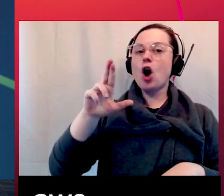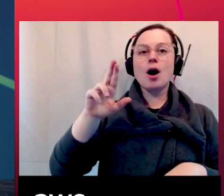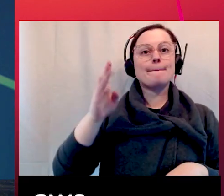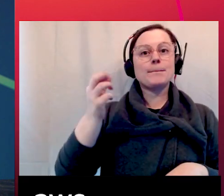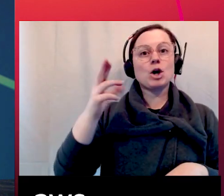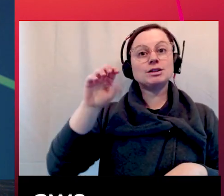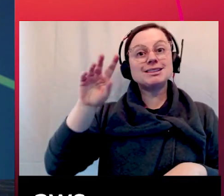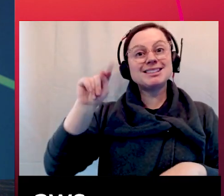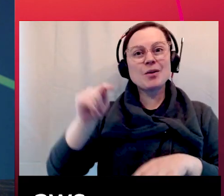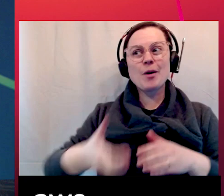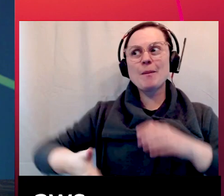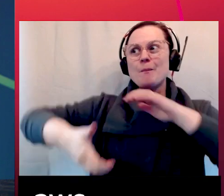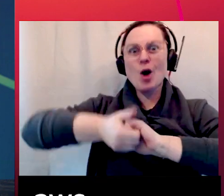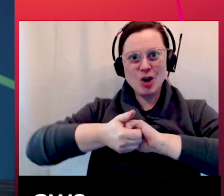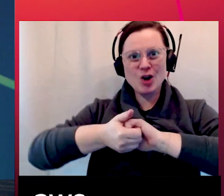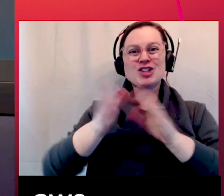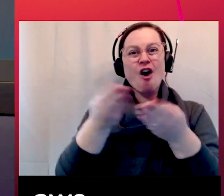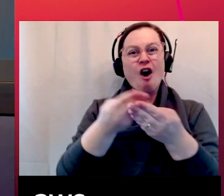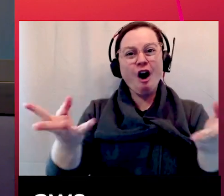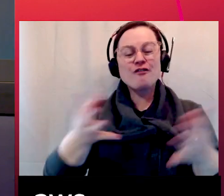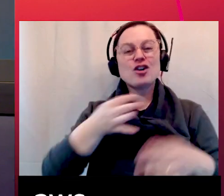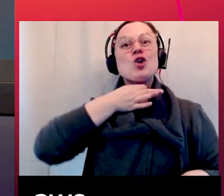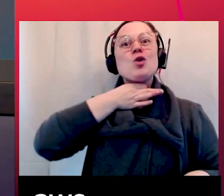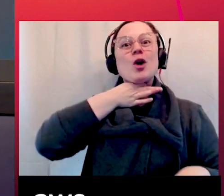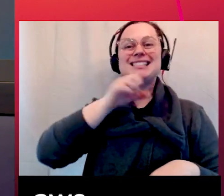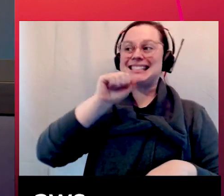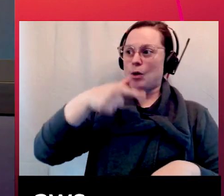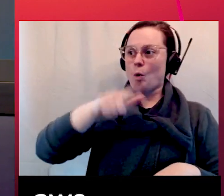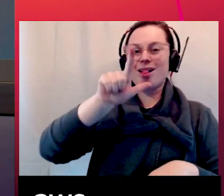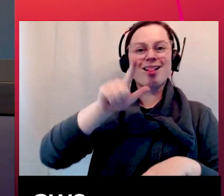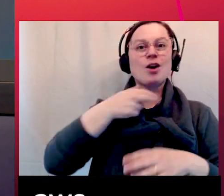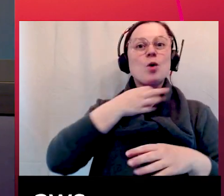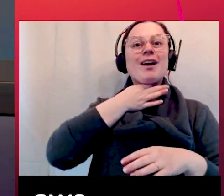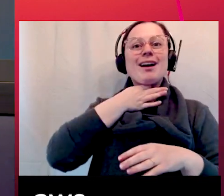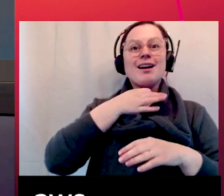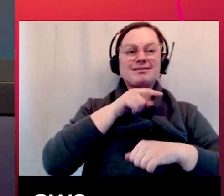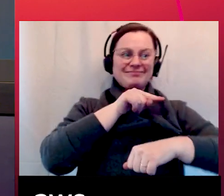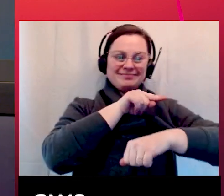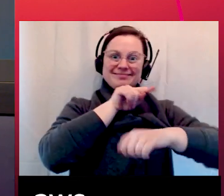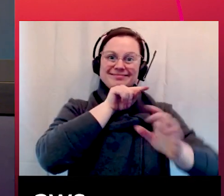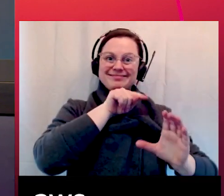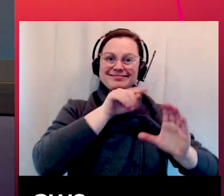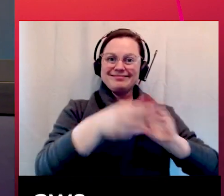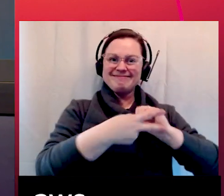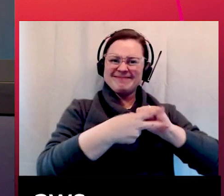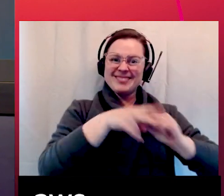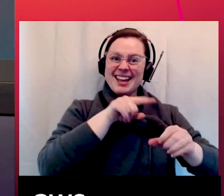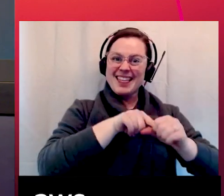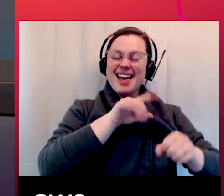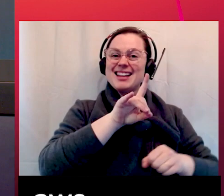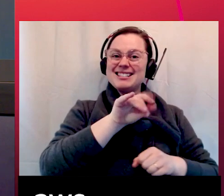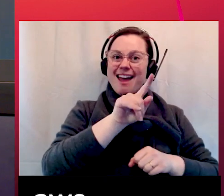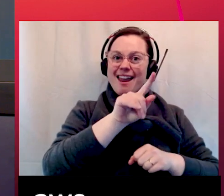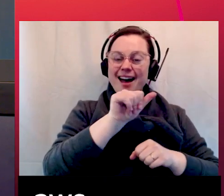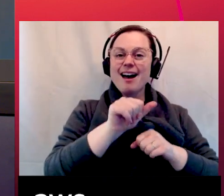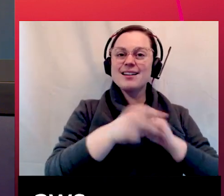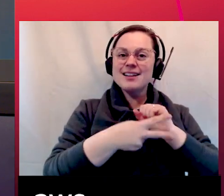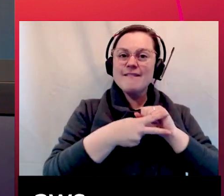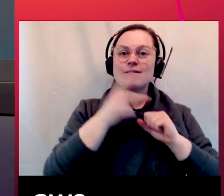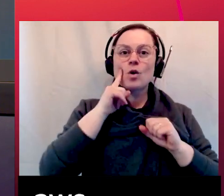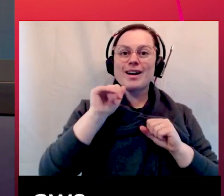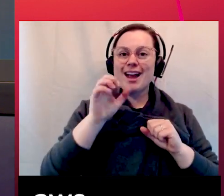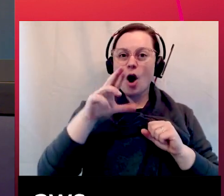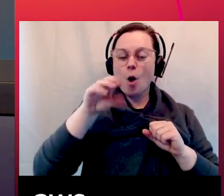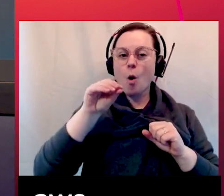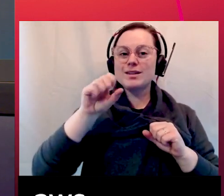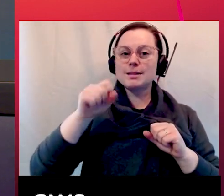querying, as you mentioned, AM. So now you can do SQL querying on the data that is resident within Aerospike. We're working on a graph solution. We